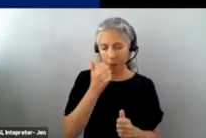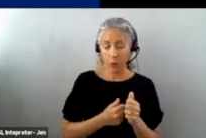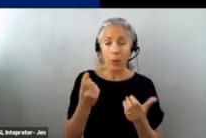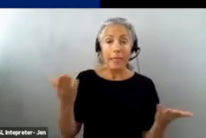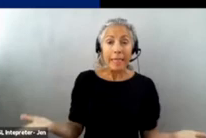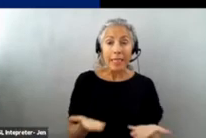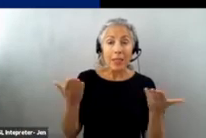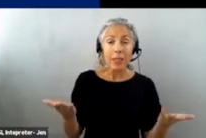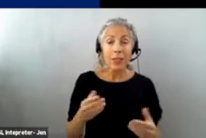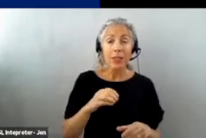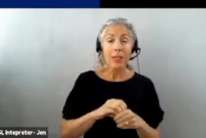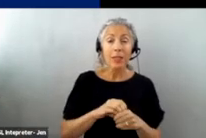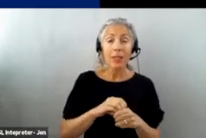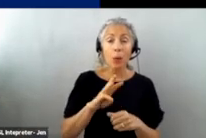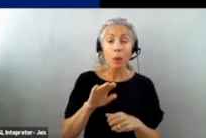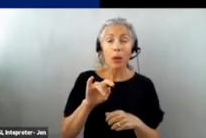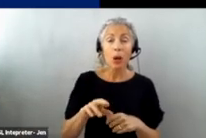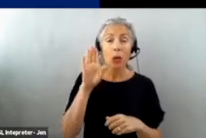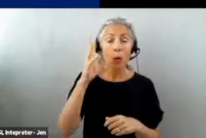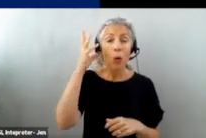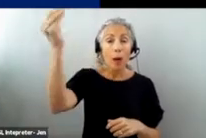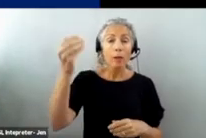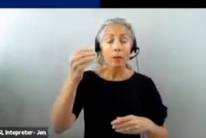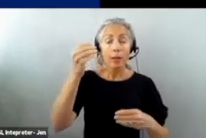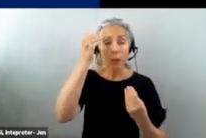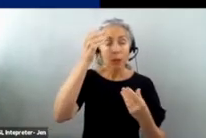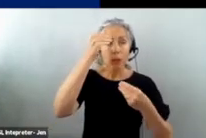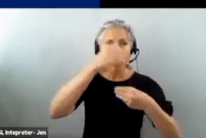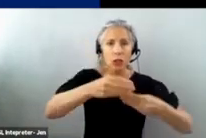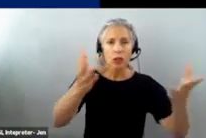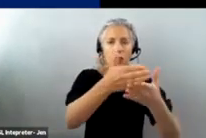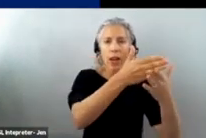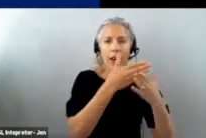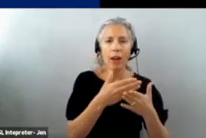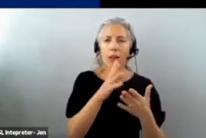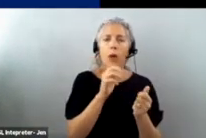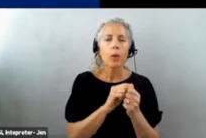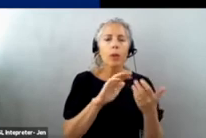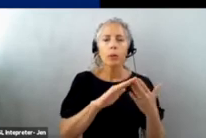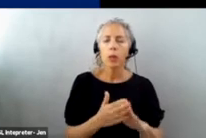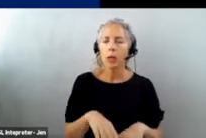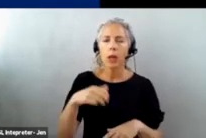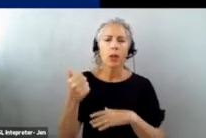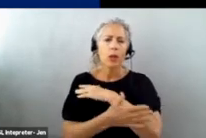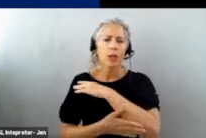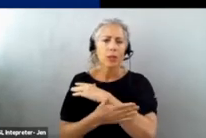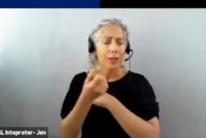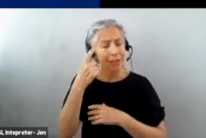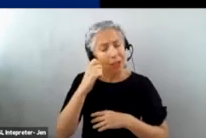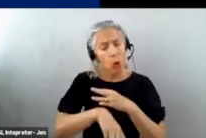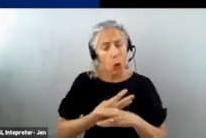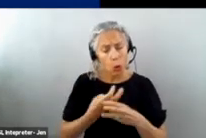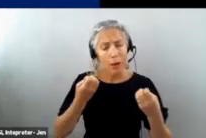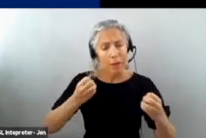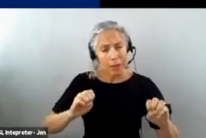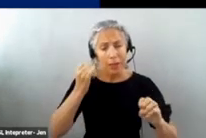who's attending this webinar will go out, share this information, go out to communities, talk with other countries, right? This is a global effort. And